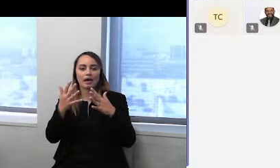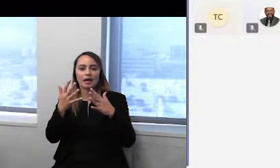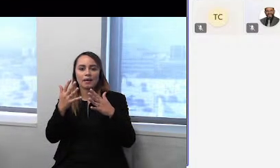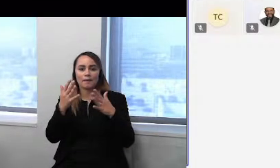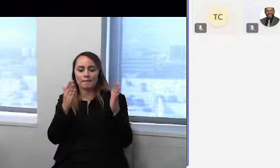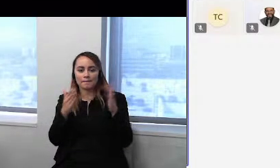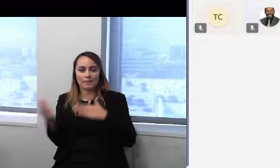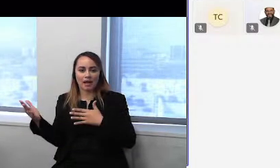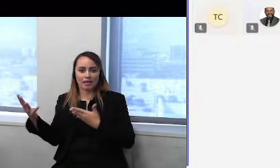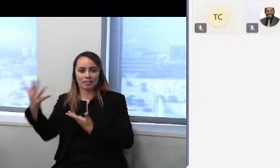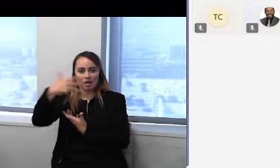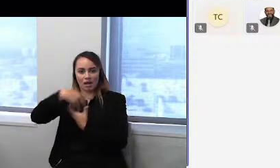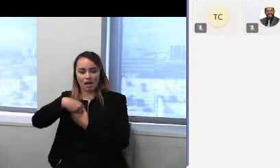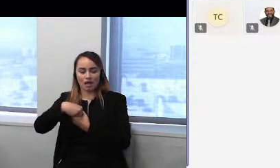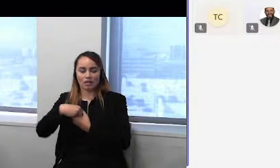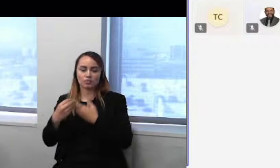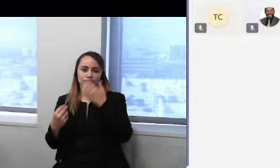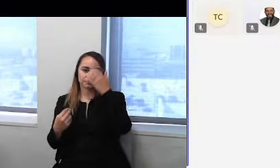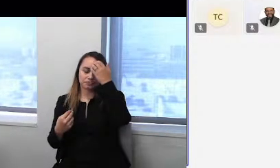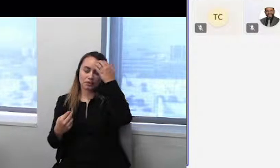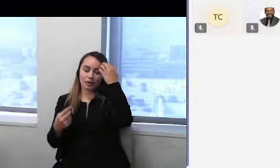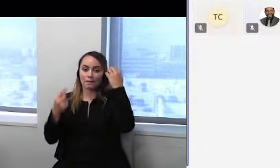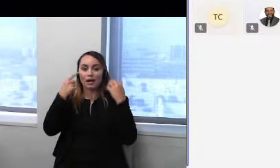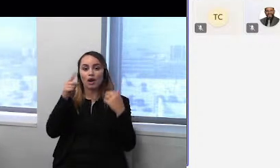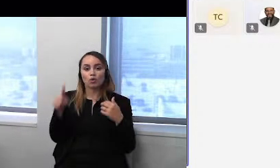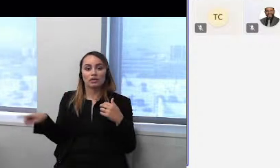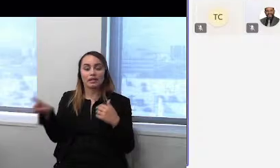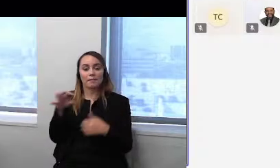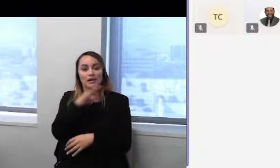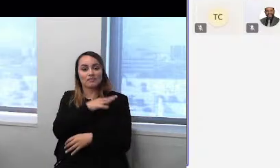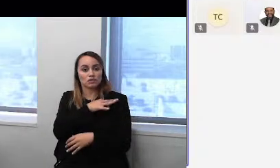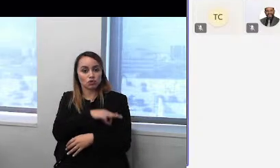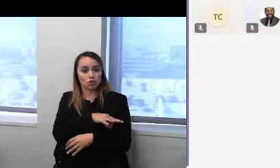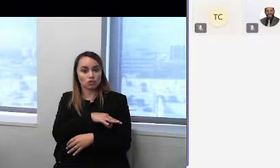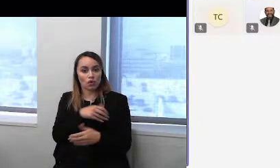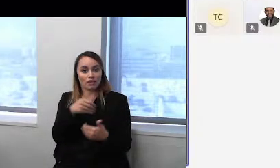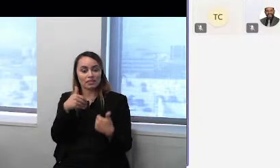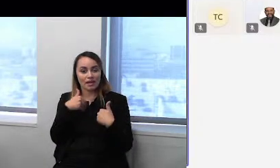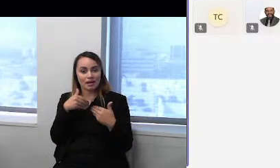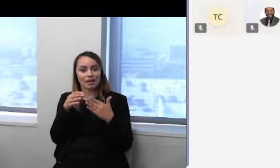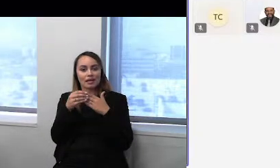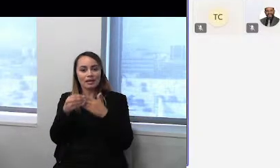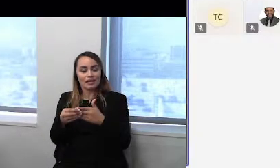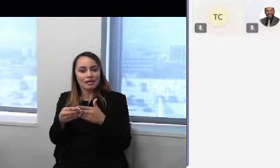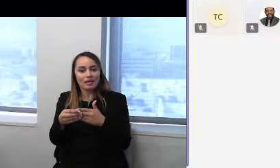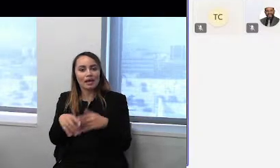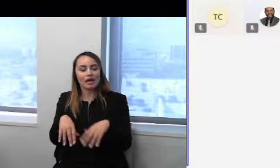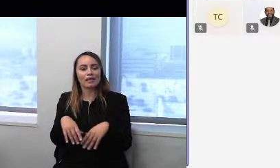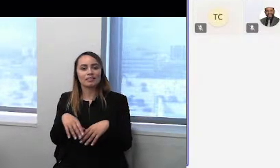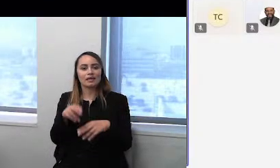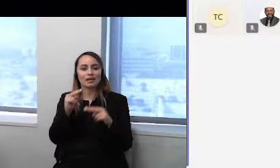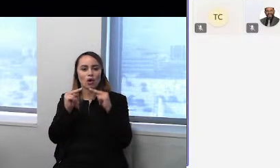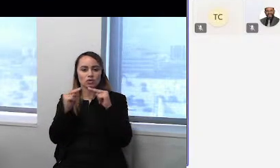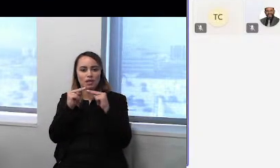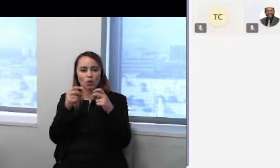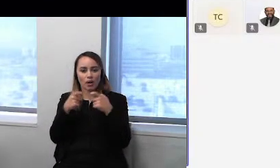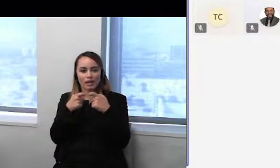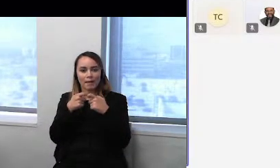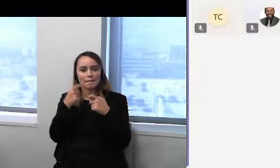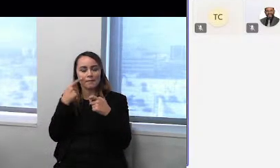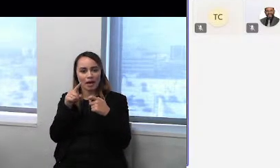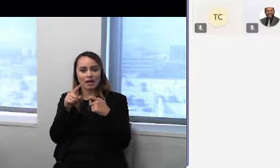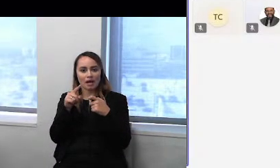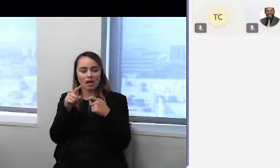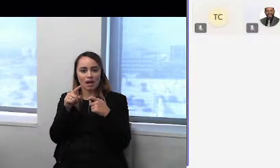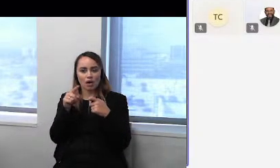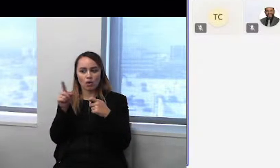that you would find it beneficial to get guidance from the Energy Bureau as to what the elements of such a plan ought to contain. Is that correct? And that